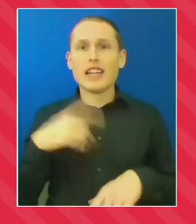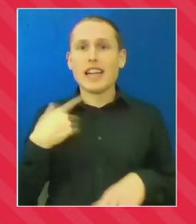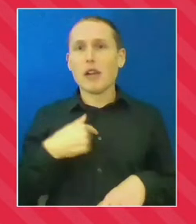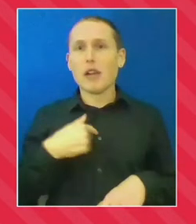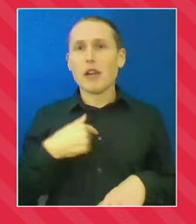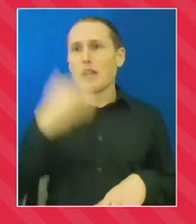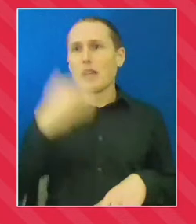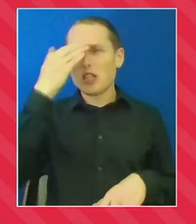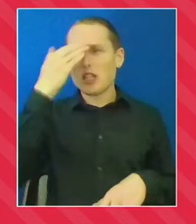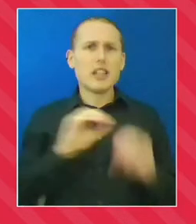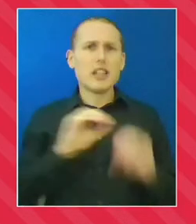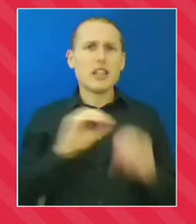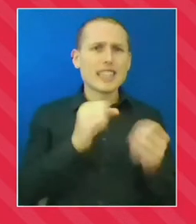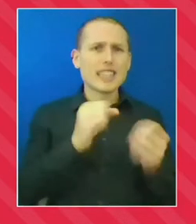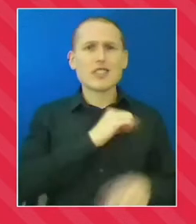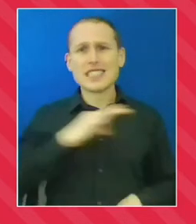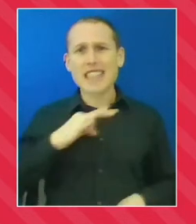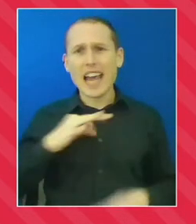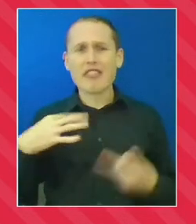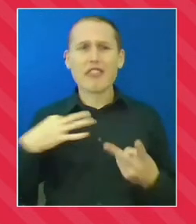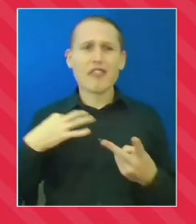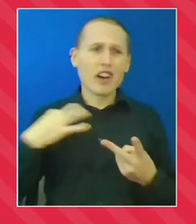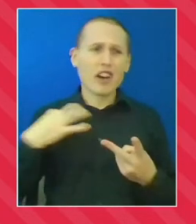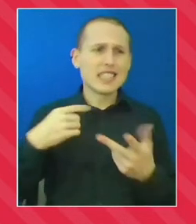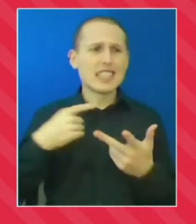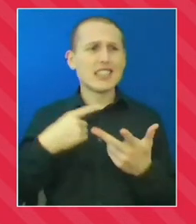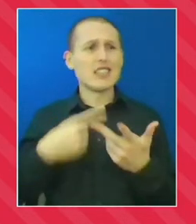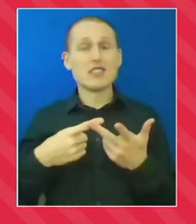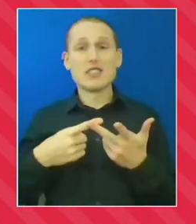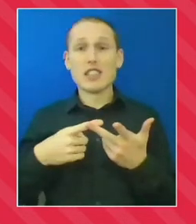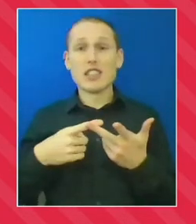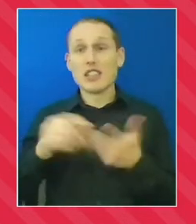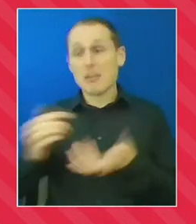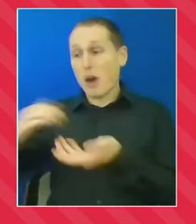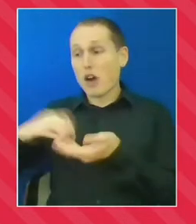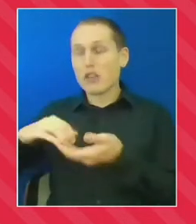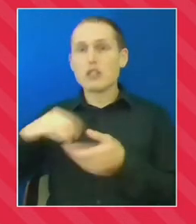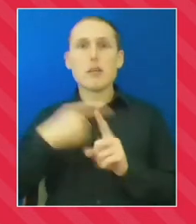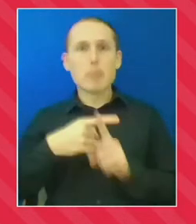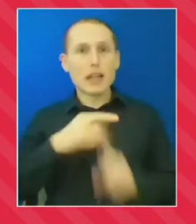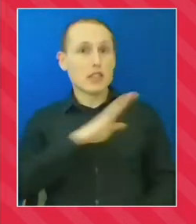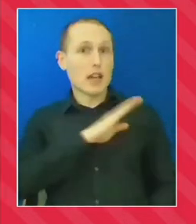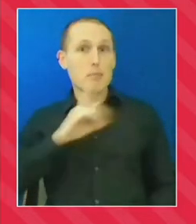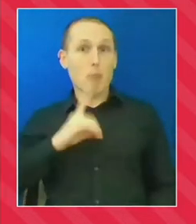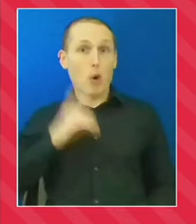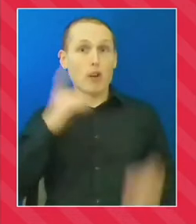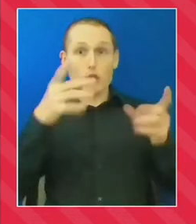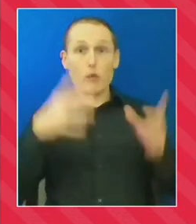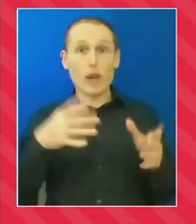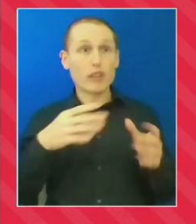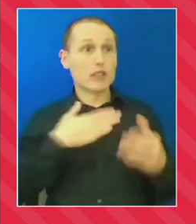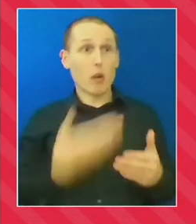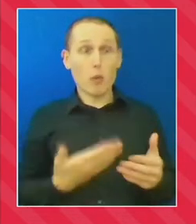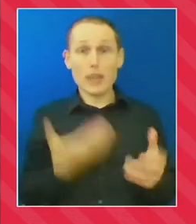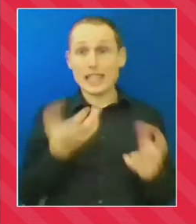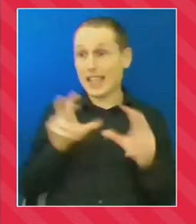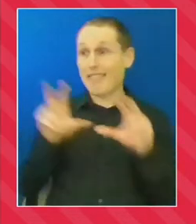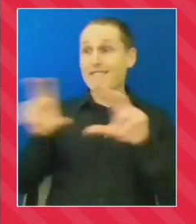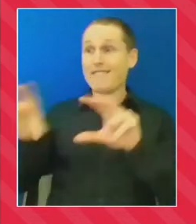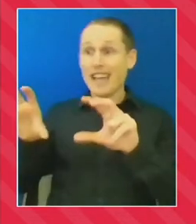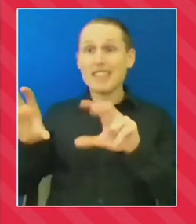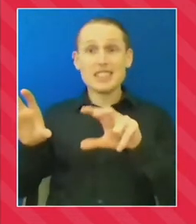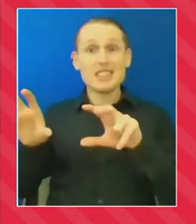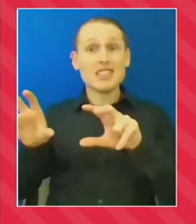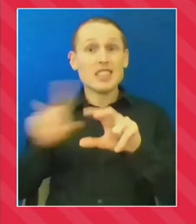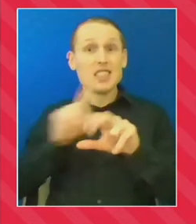our partners, but also a board of directors that is willing to invest and have really truly embraced